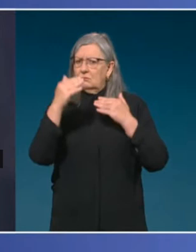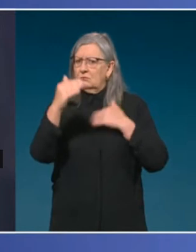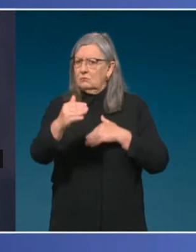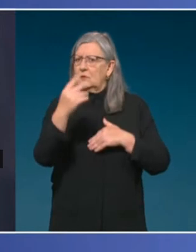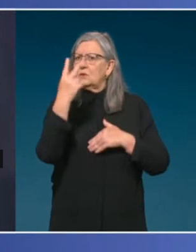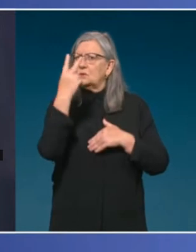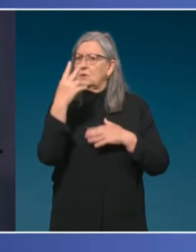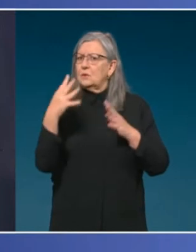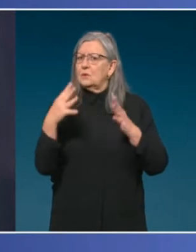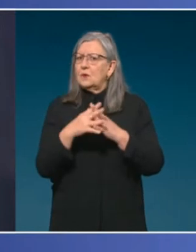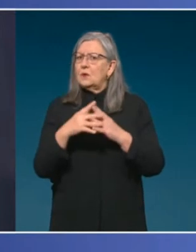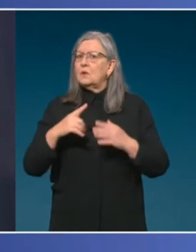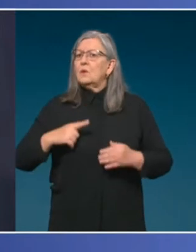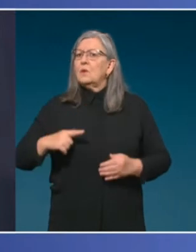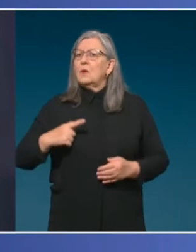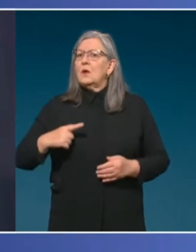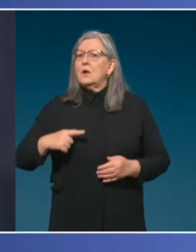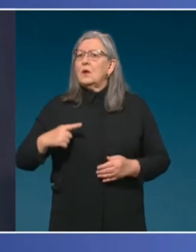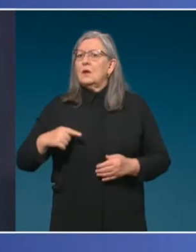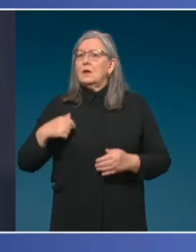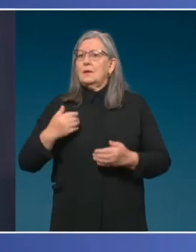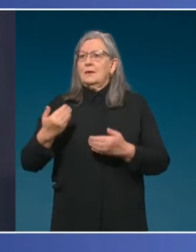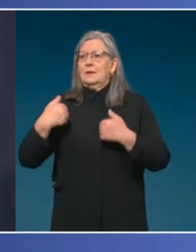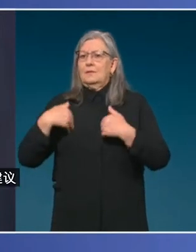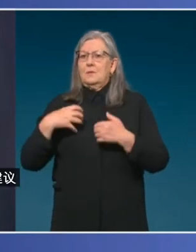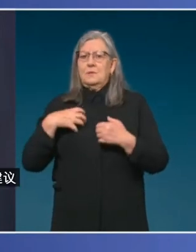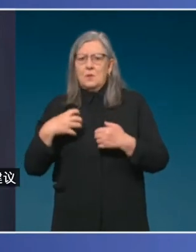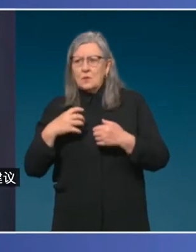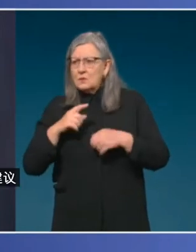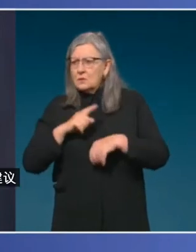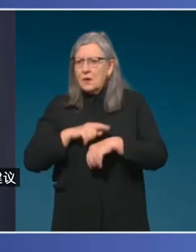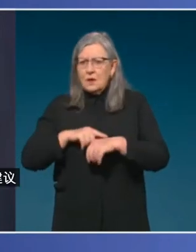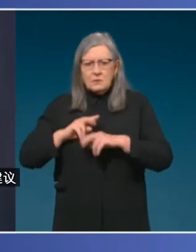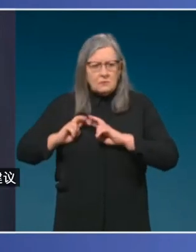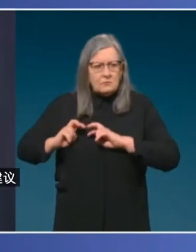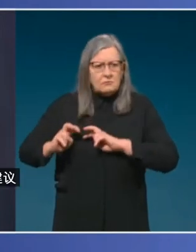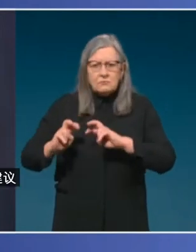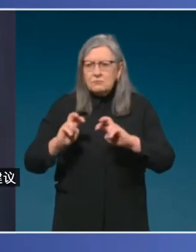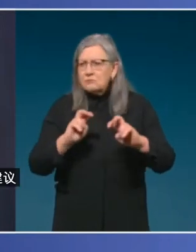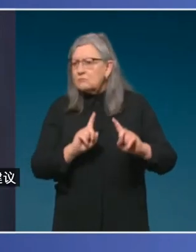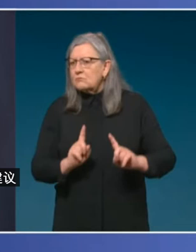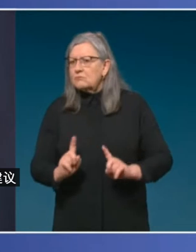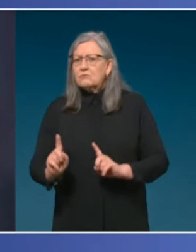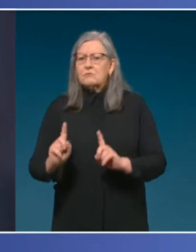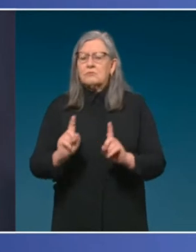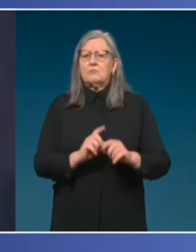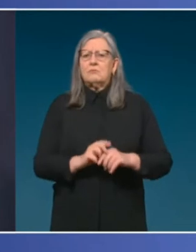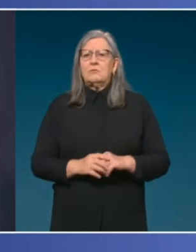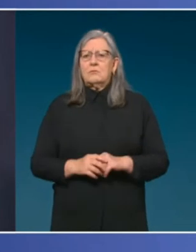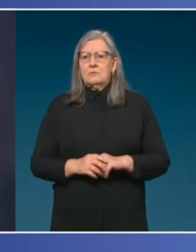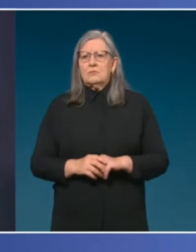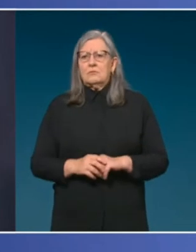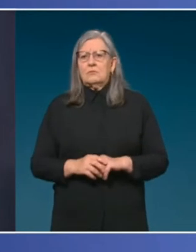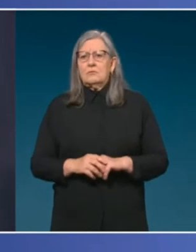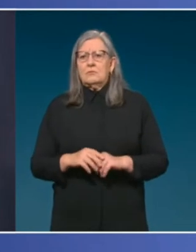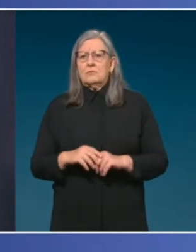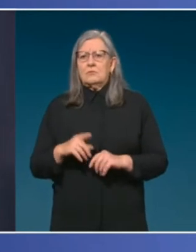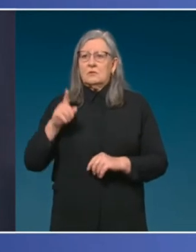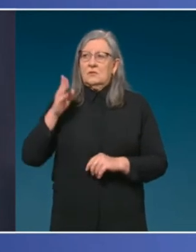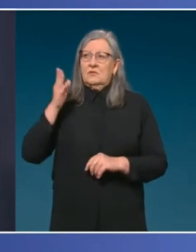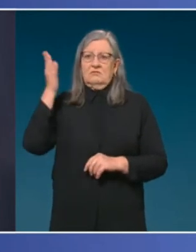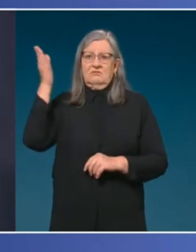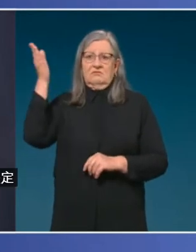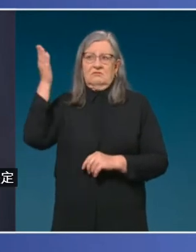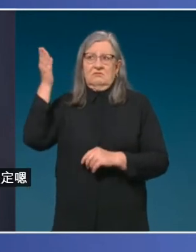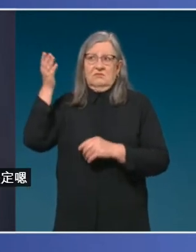to continue to reopen. That is the advice and the decisions that were made at the NSC last